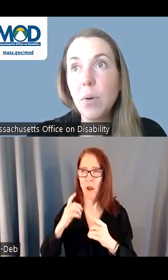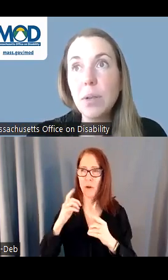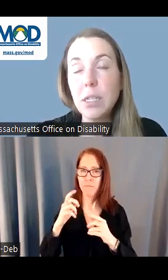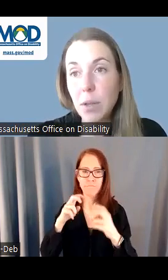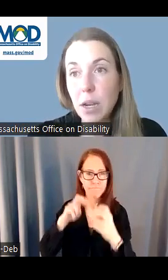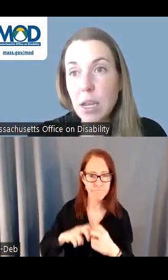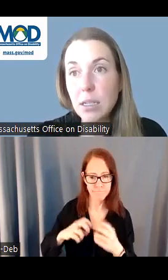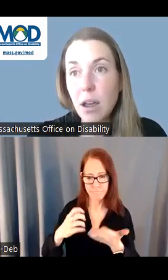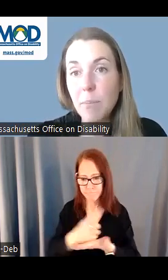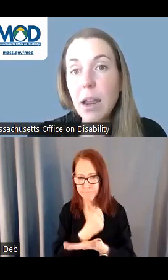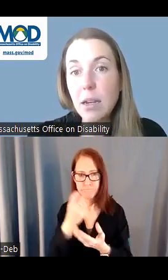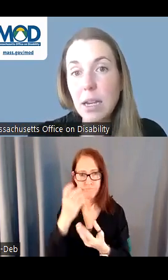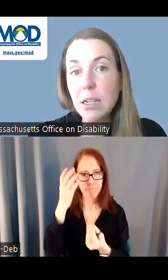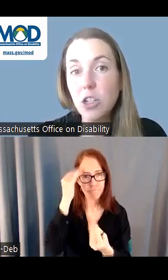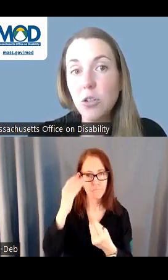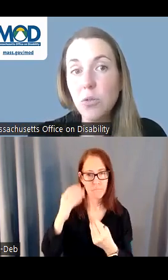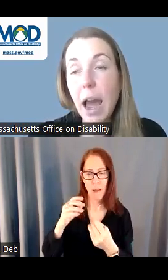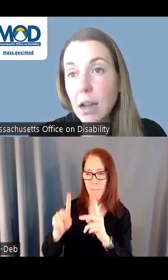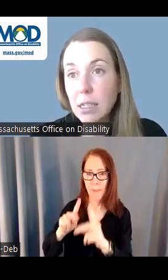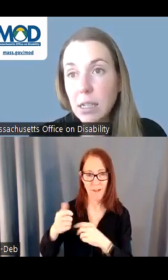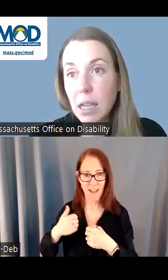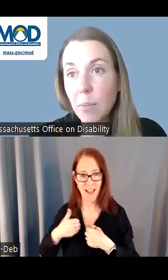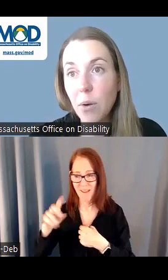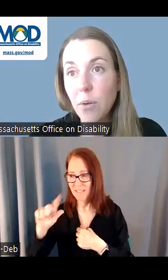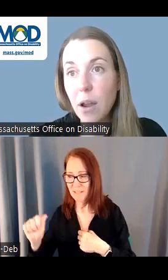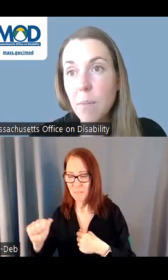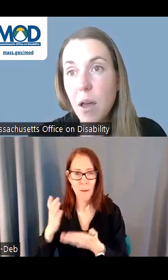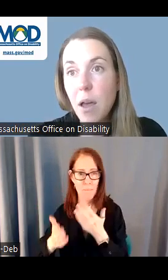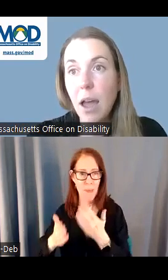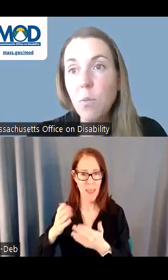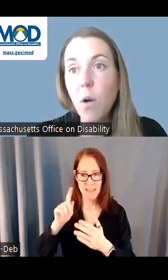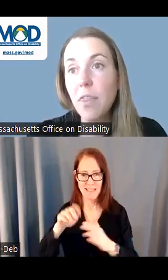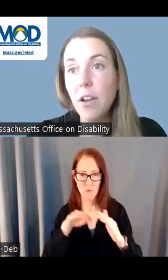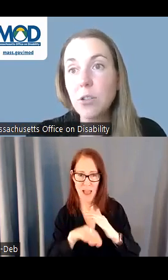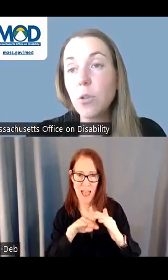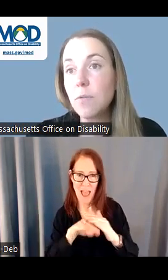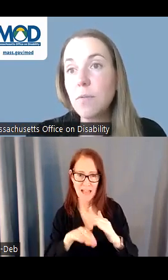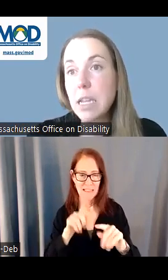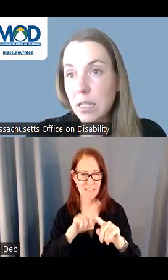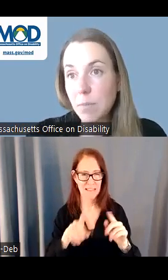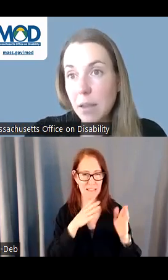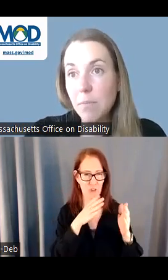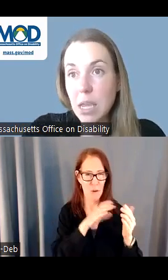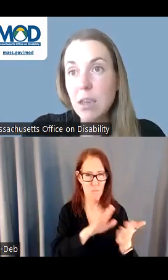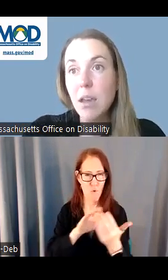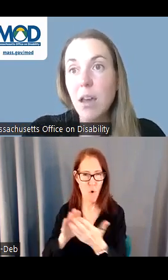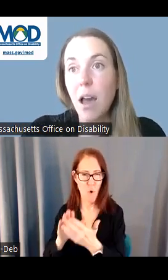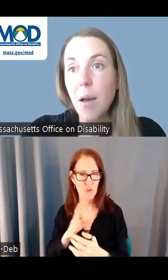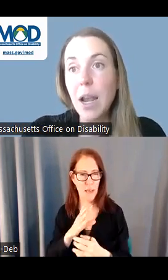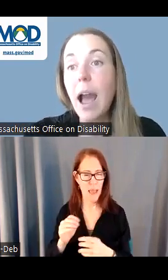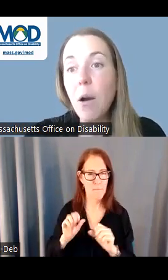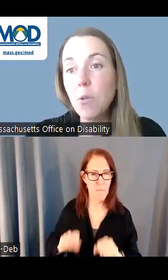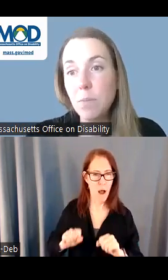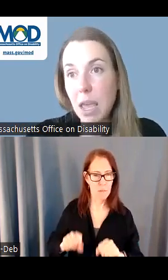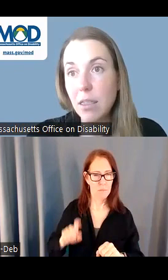that people with disabilities might need to access that program and what their sort of needs might be,